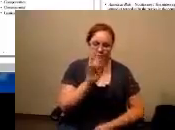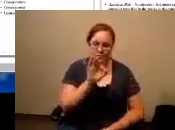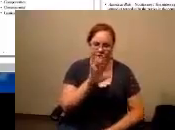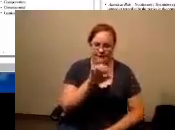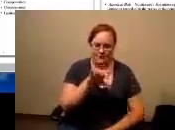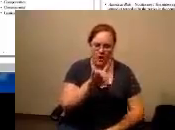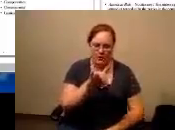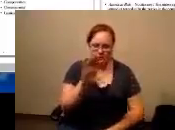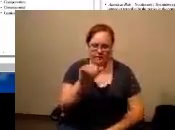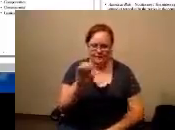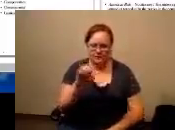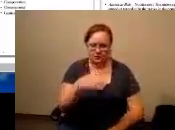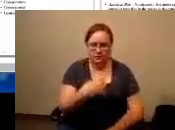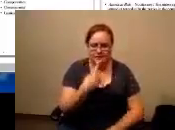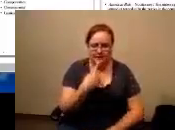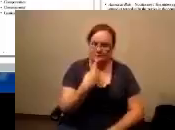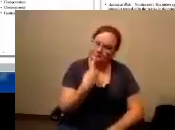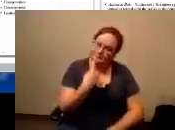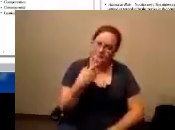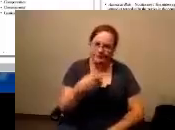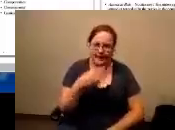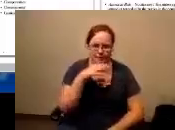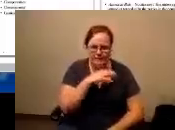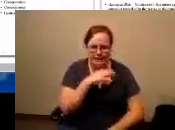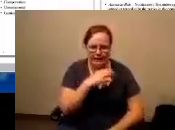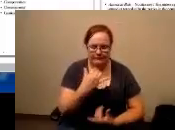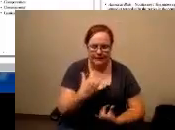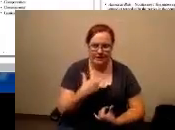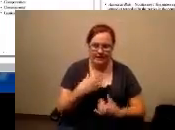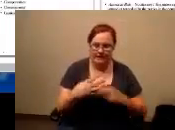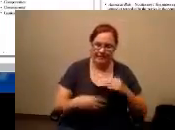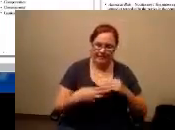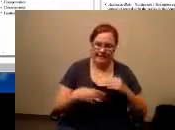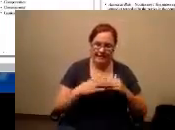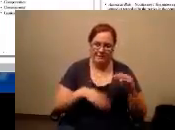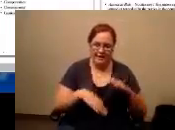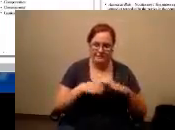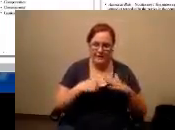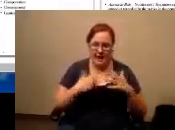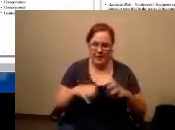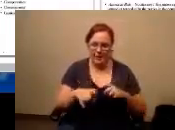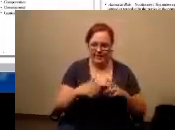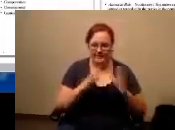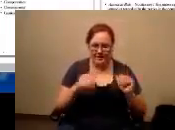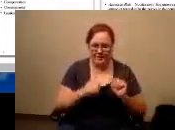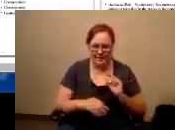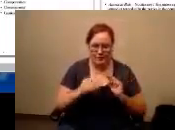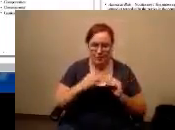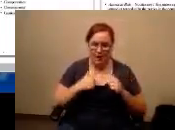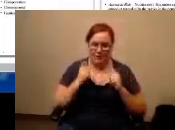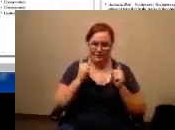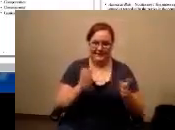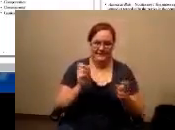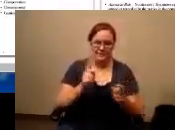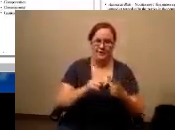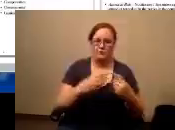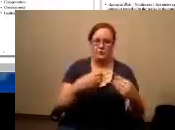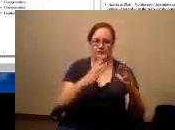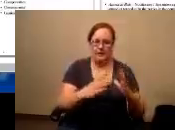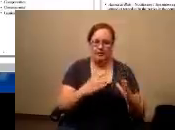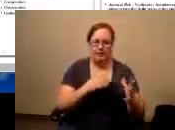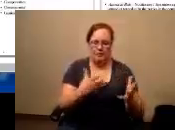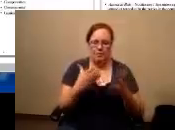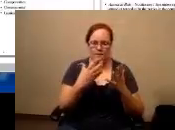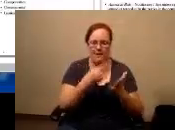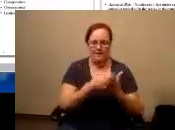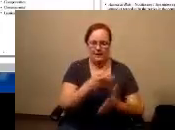where you say, hey, I was lied to, now I've got a leaky basement, I don't want this house anymore. I want to give the house back to the seller and I want my money